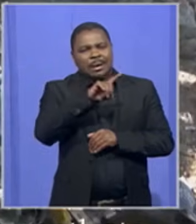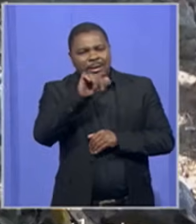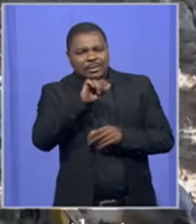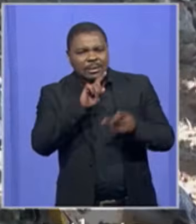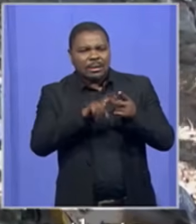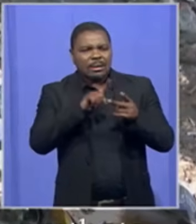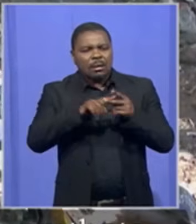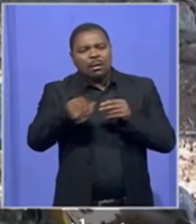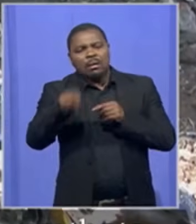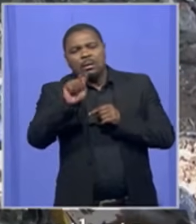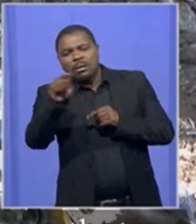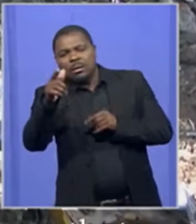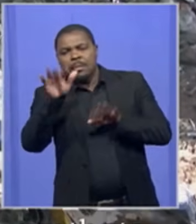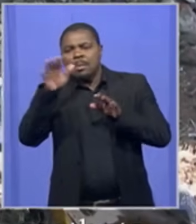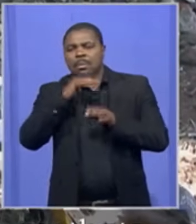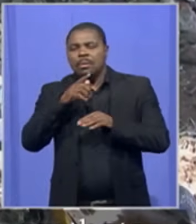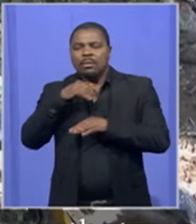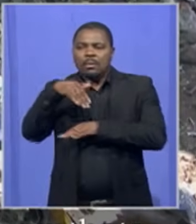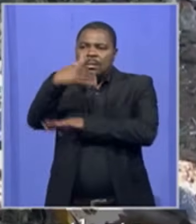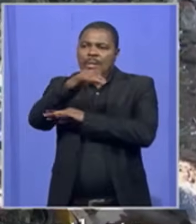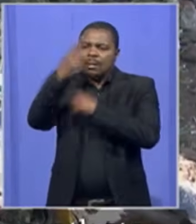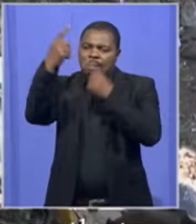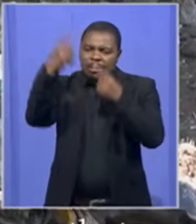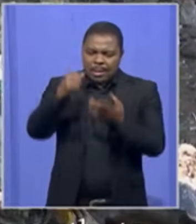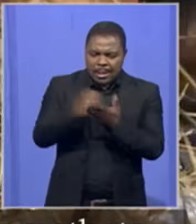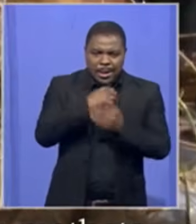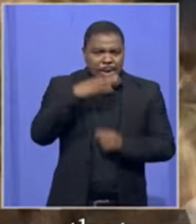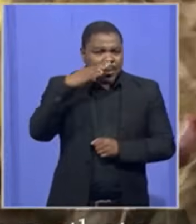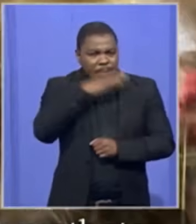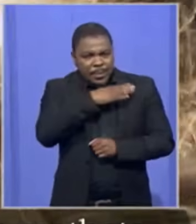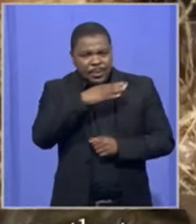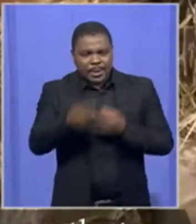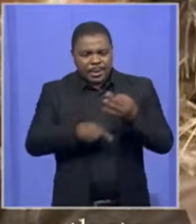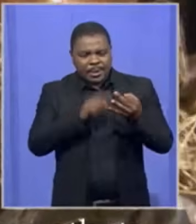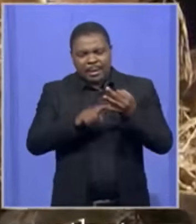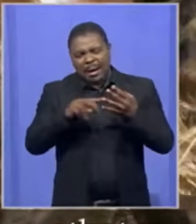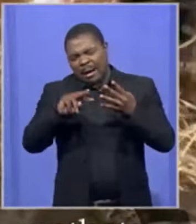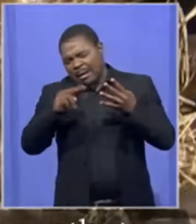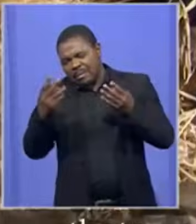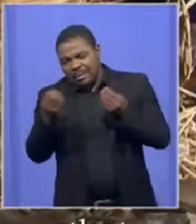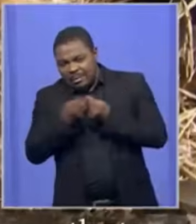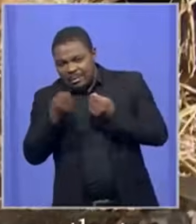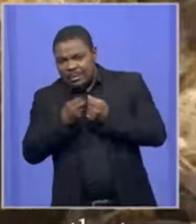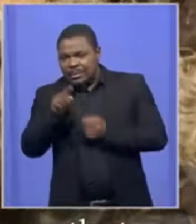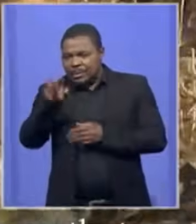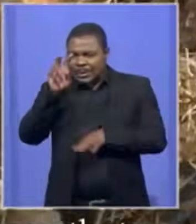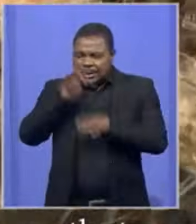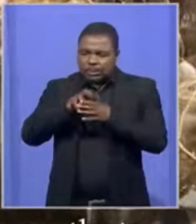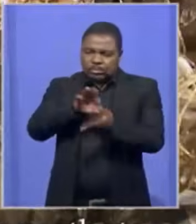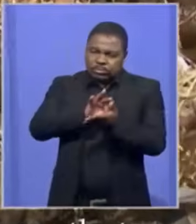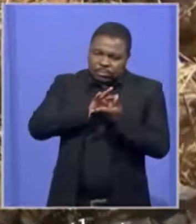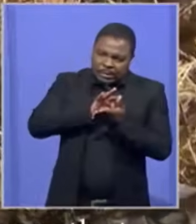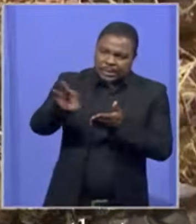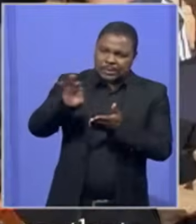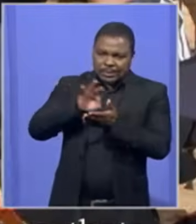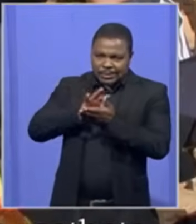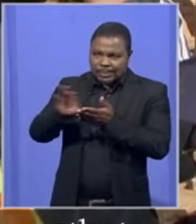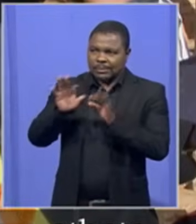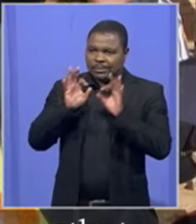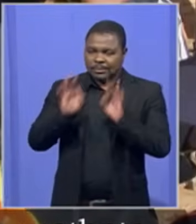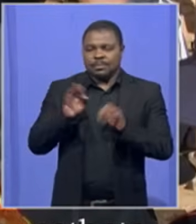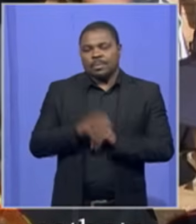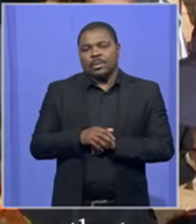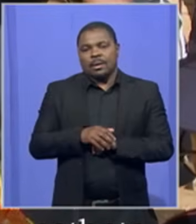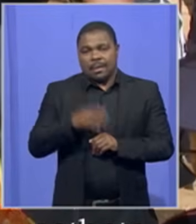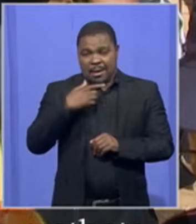surroundings, illegal immigrants and all other related matters that need cleanliness, we are attending to them.